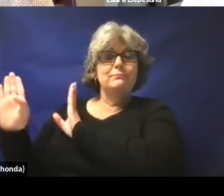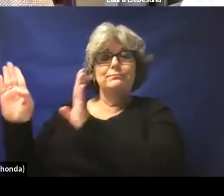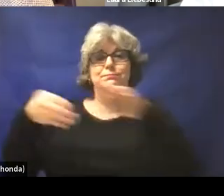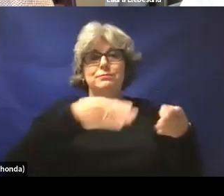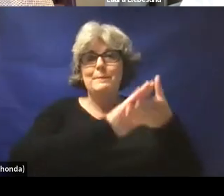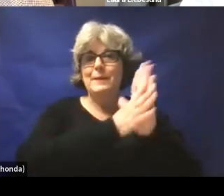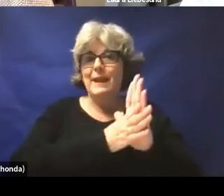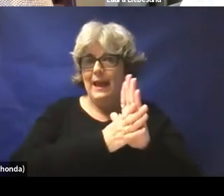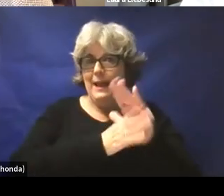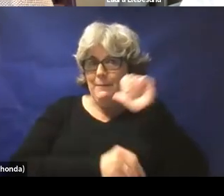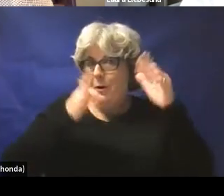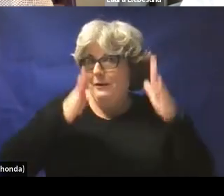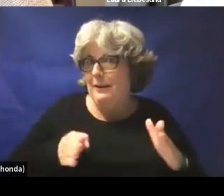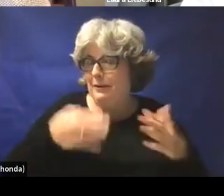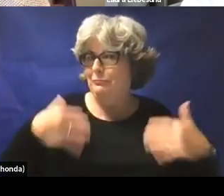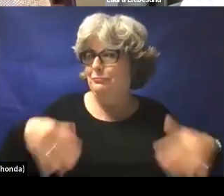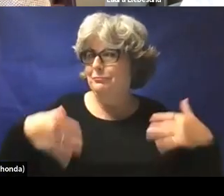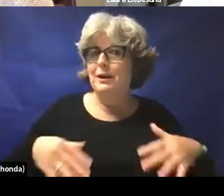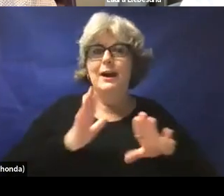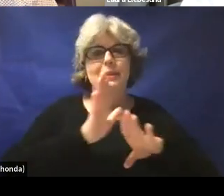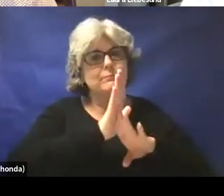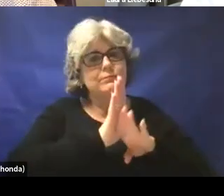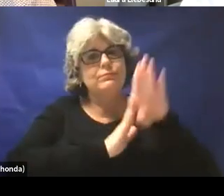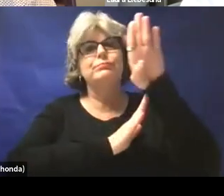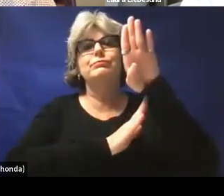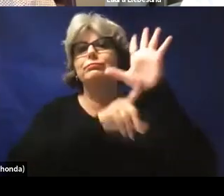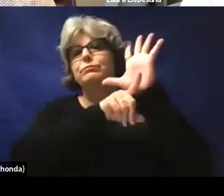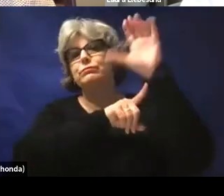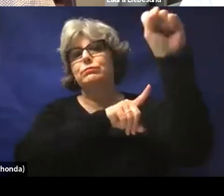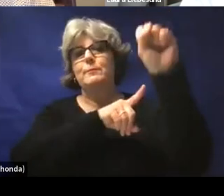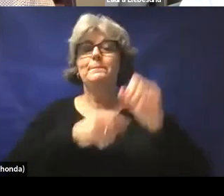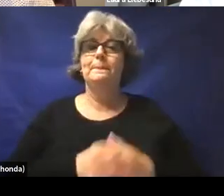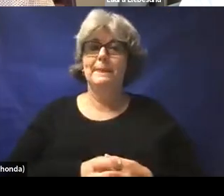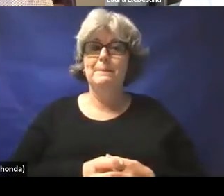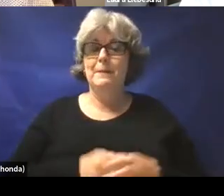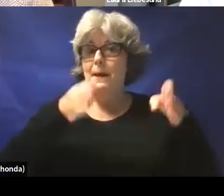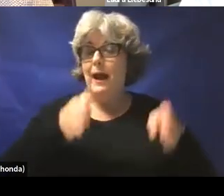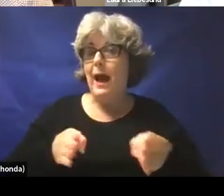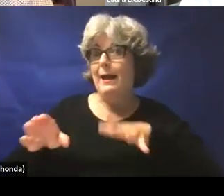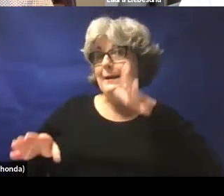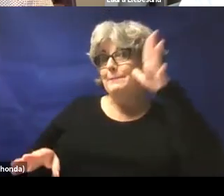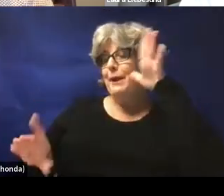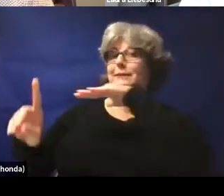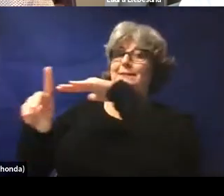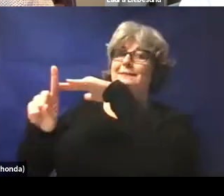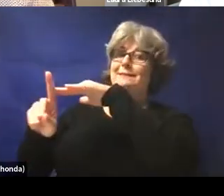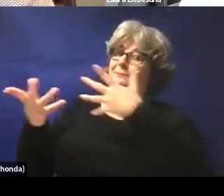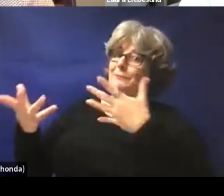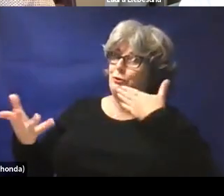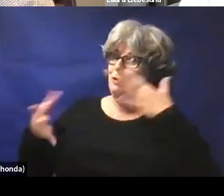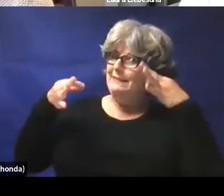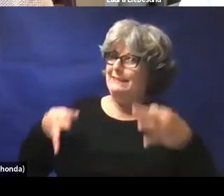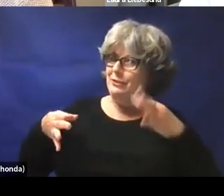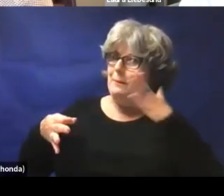bartender and quickly, you know, really rose through the ranks of bartending. He had to convince his parents that was a good